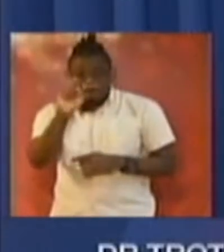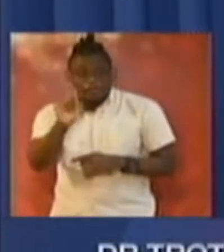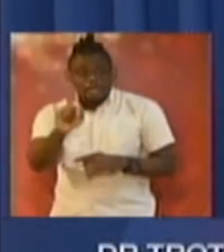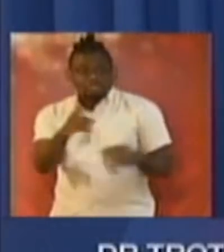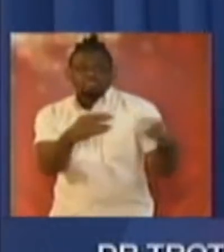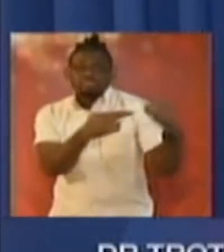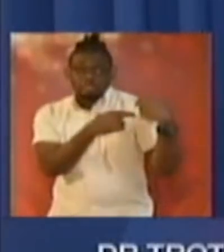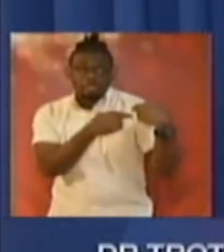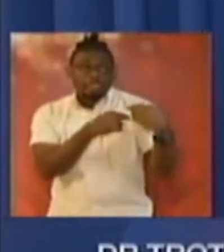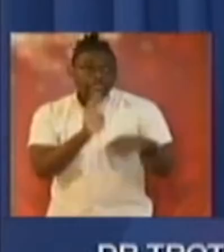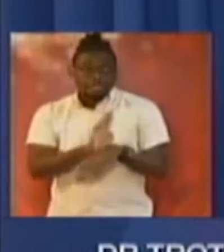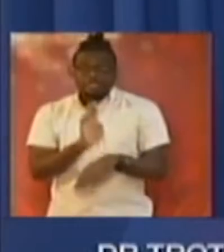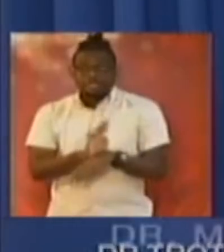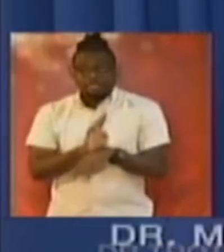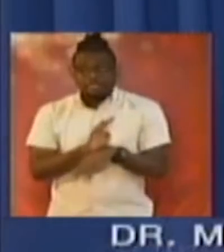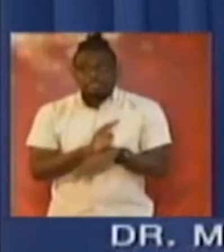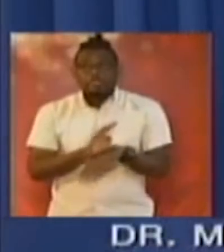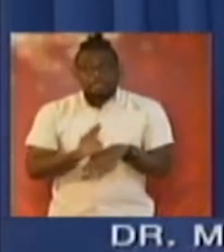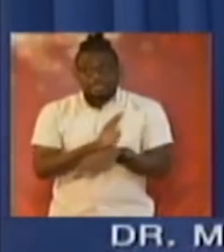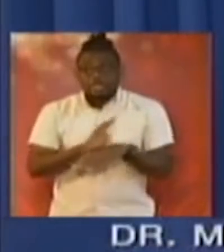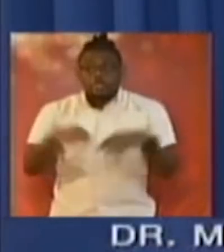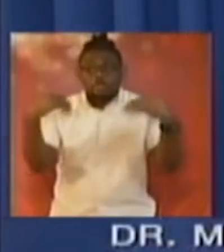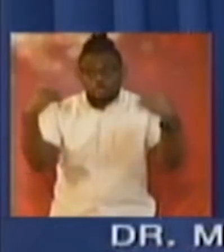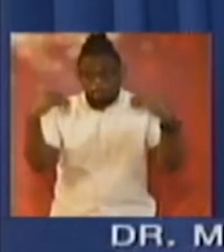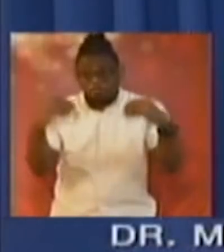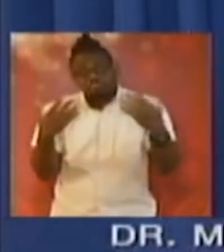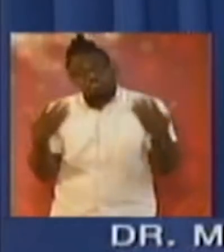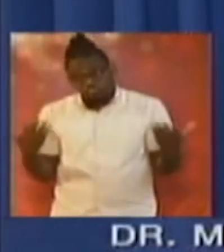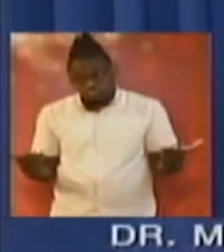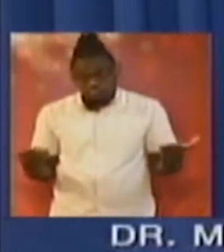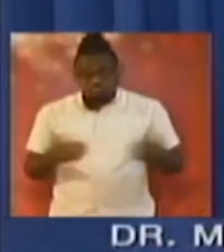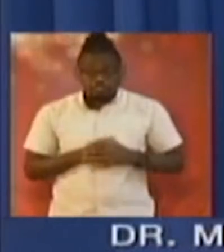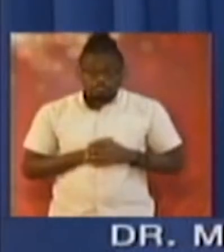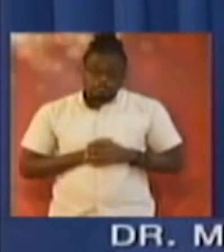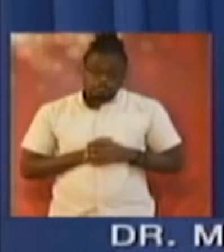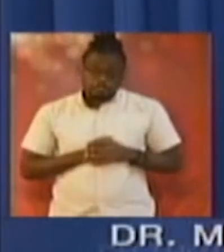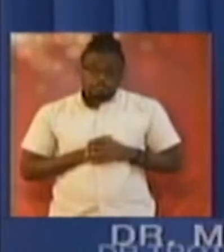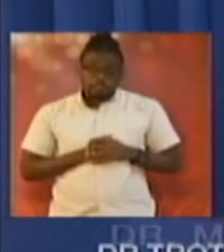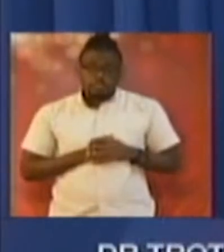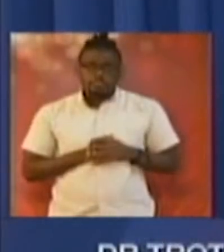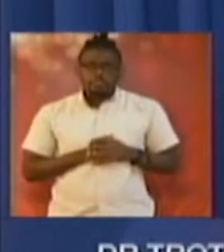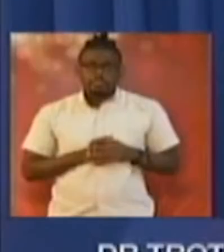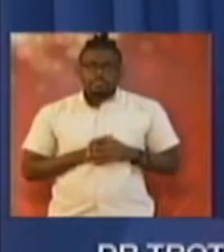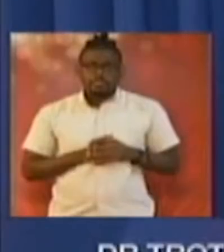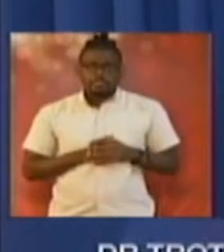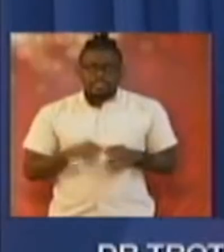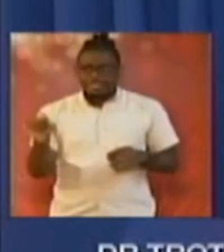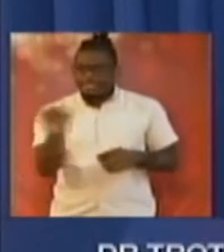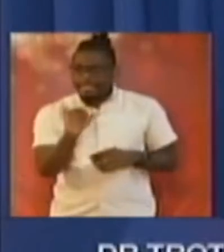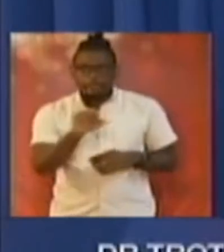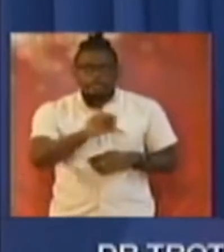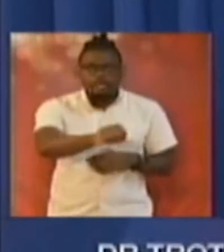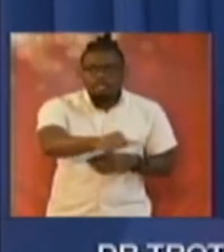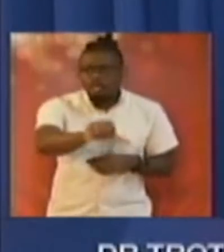those areas, like I do, Minister Young does, CMO does, you're not